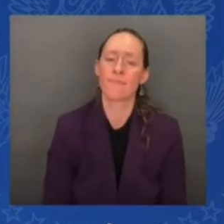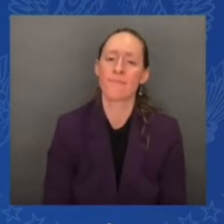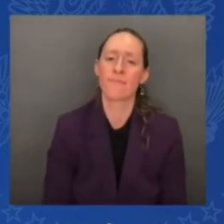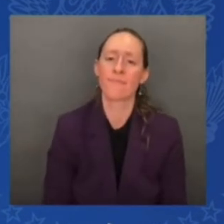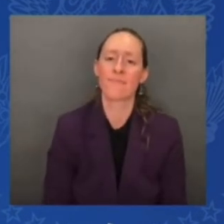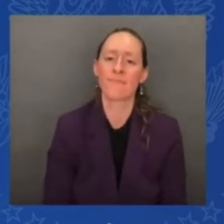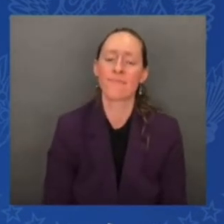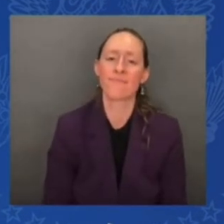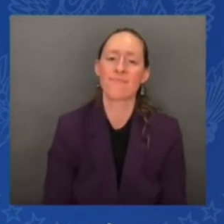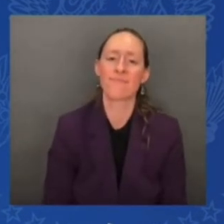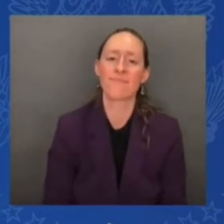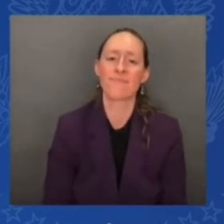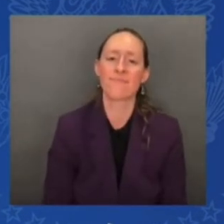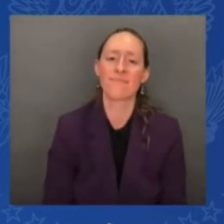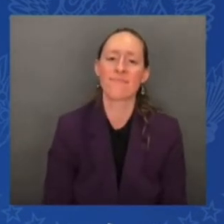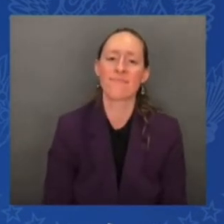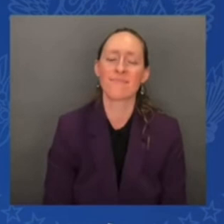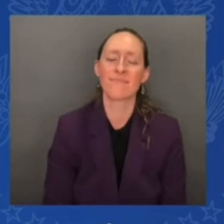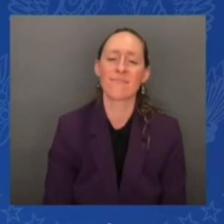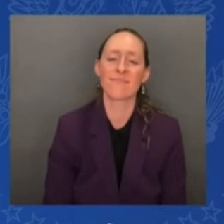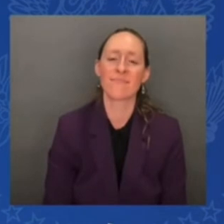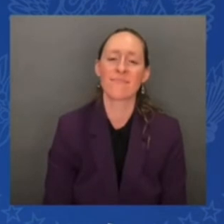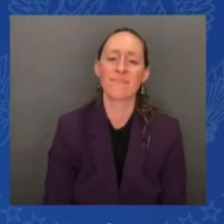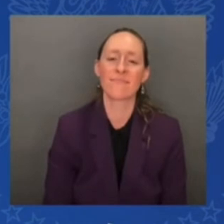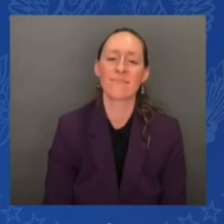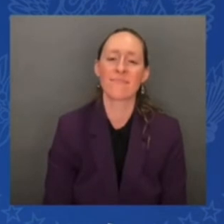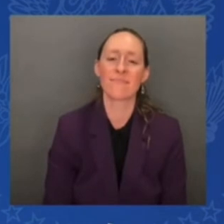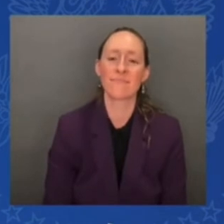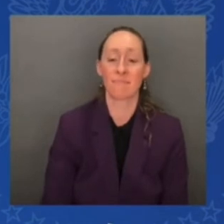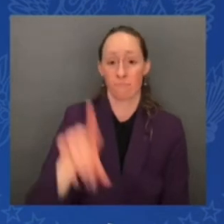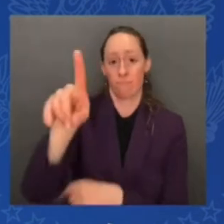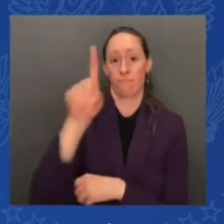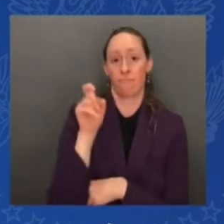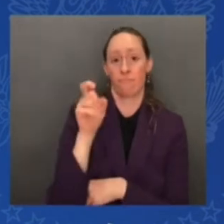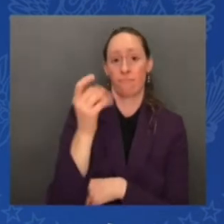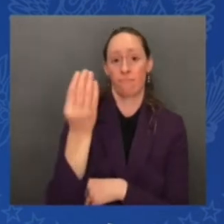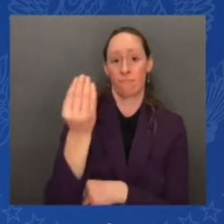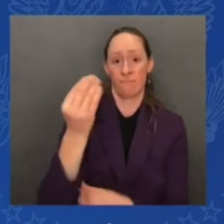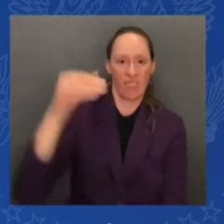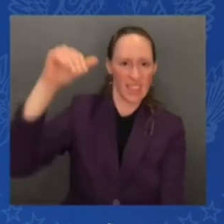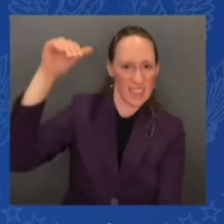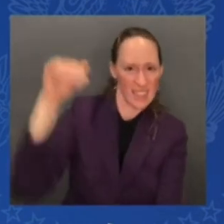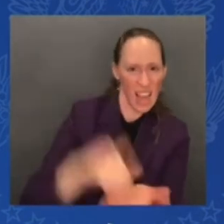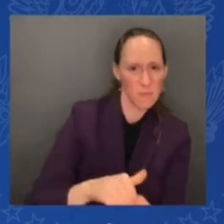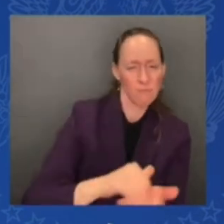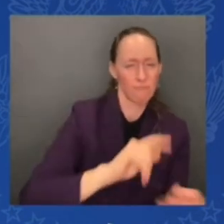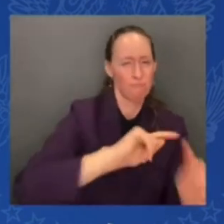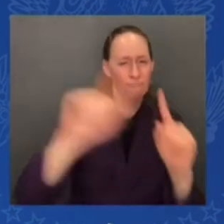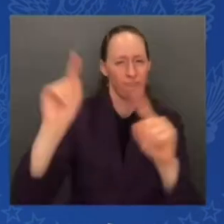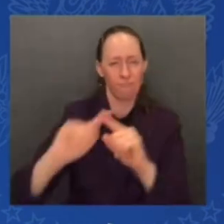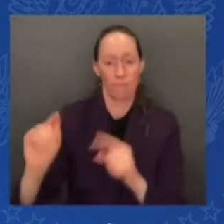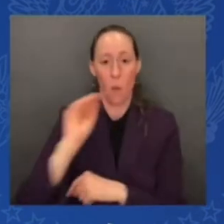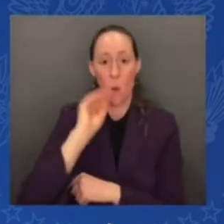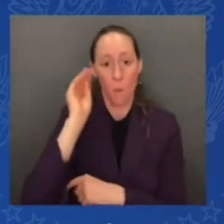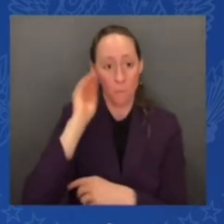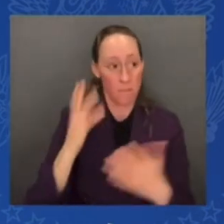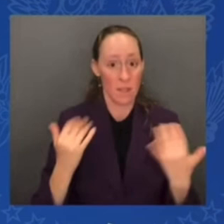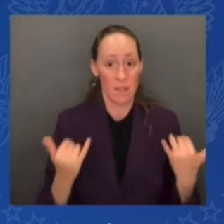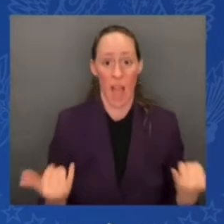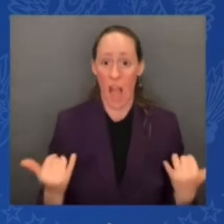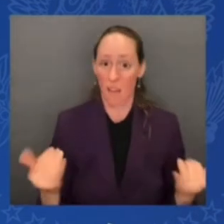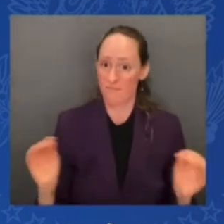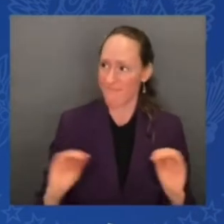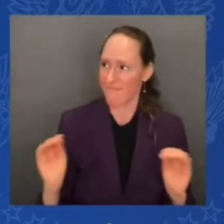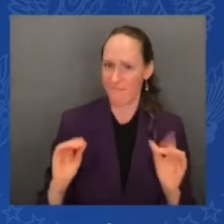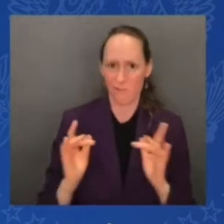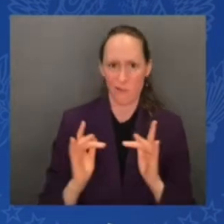114,000 homes and small businesses across New Mexico don't have access to high-speed internet. We're investing over $1 billion in this